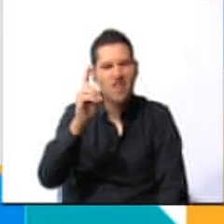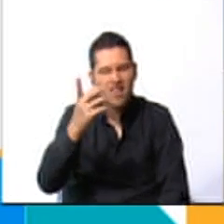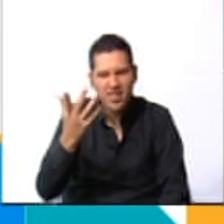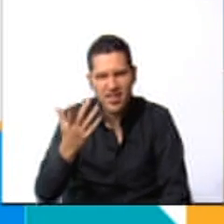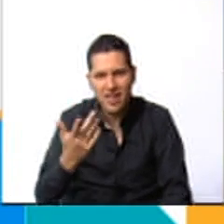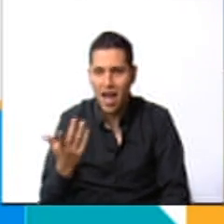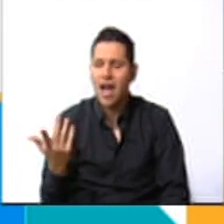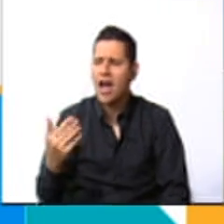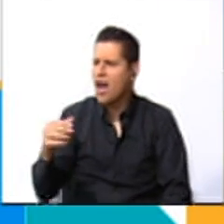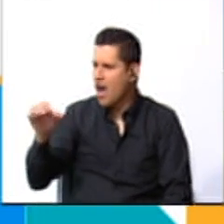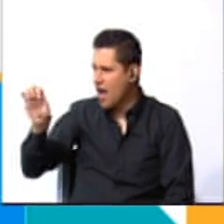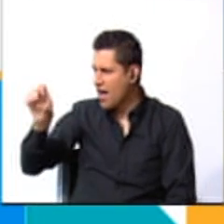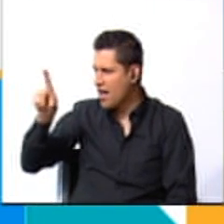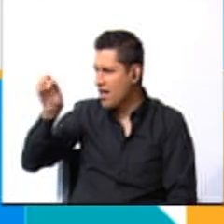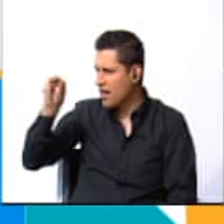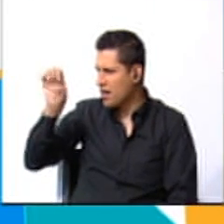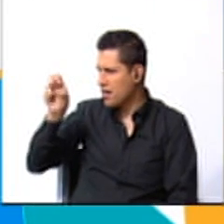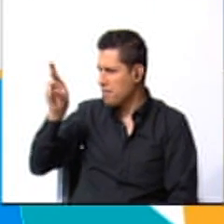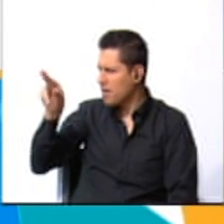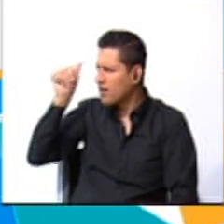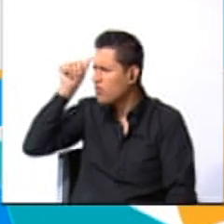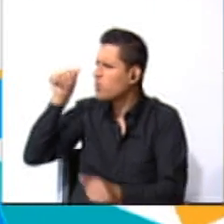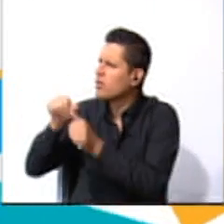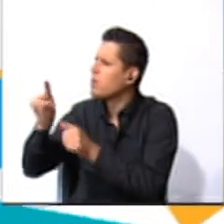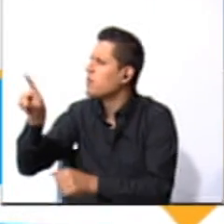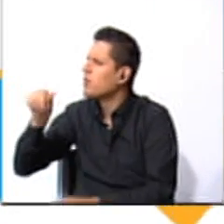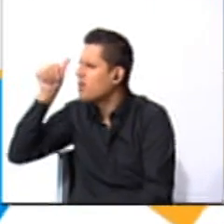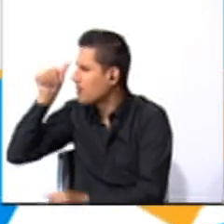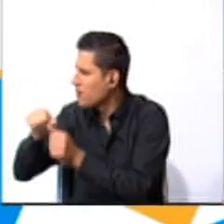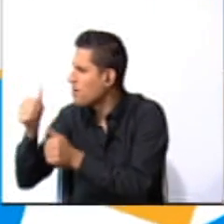Yes, where is? Elmer, do you remember the question?